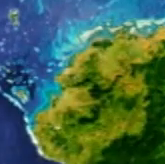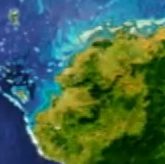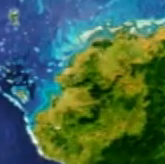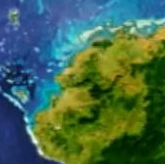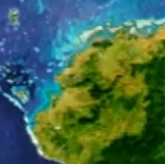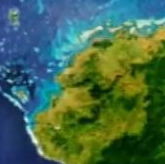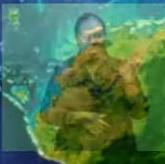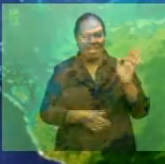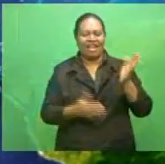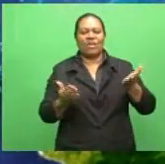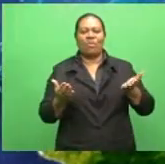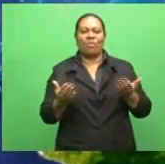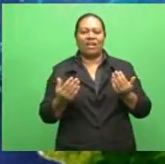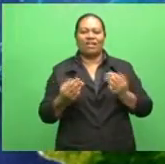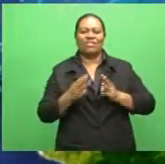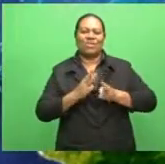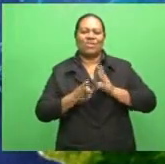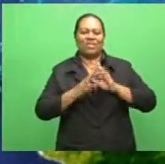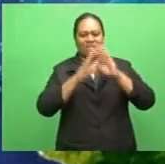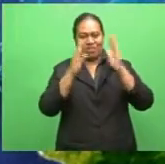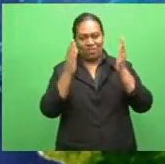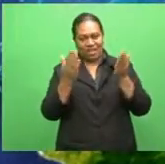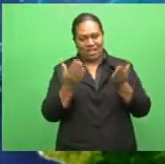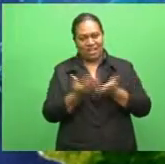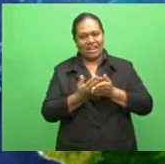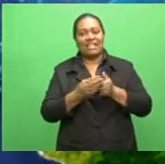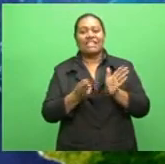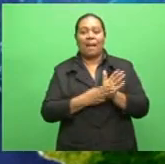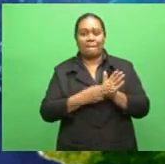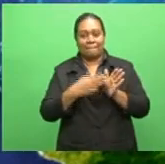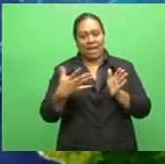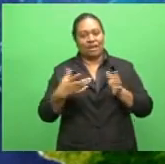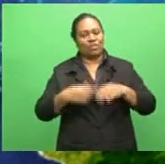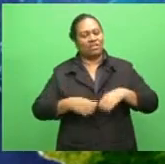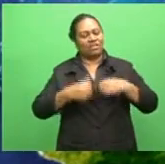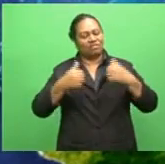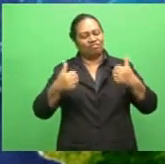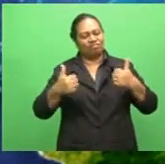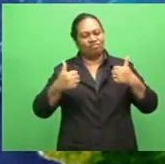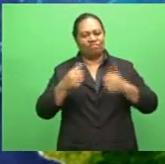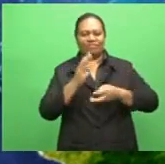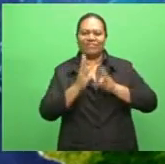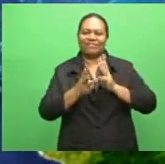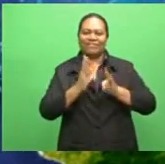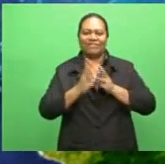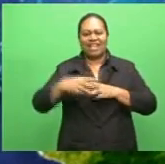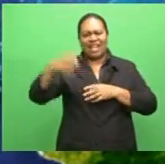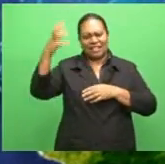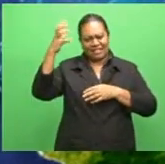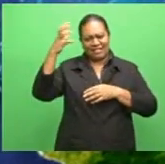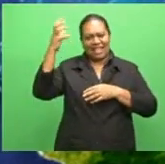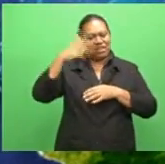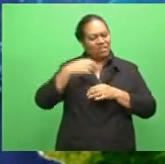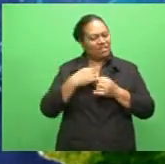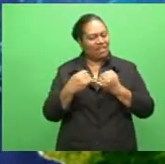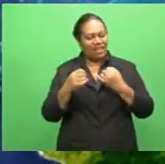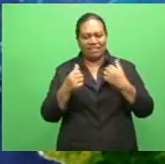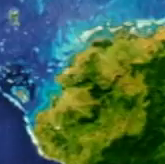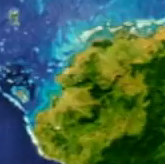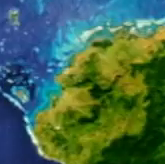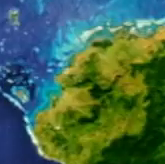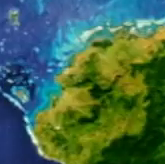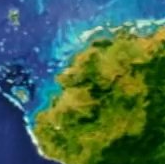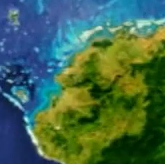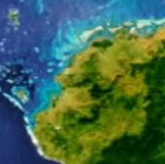Bula, and welcome to the Weather World. It's a Monday with greatness in weather. The sun was incredible throughout the